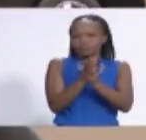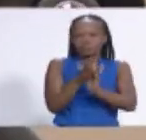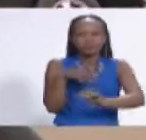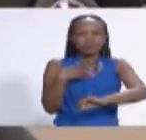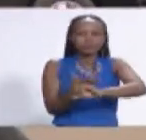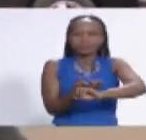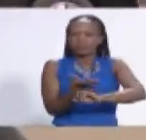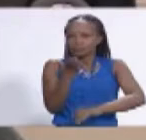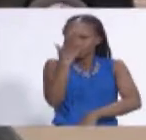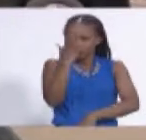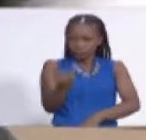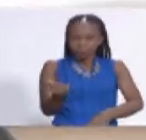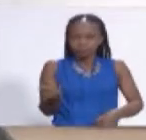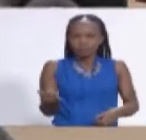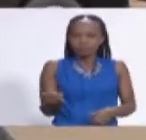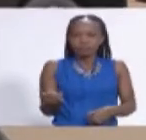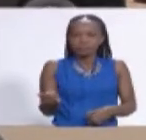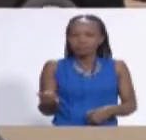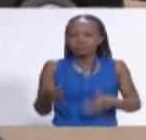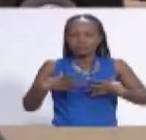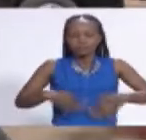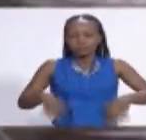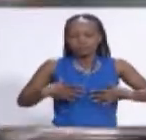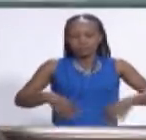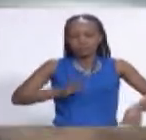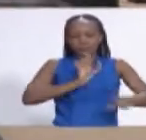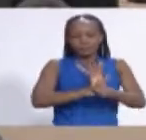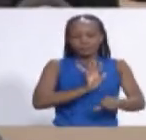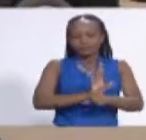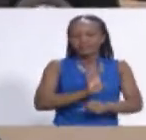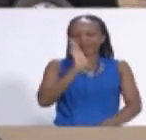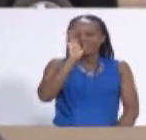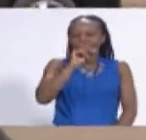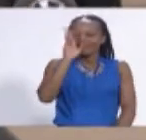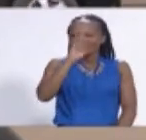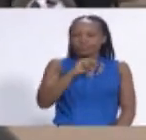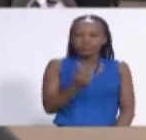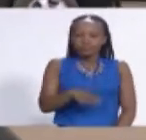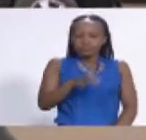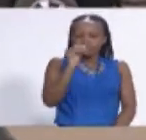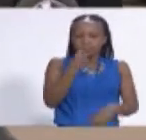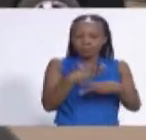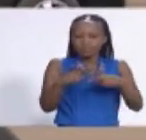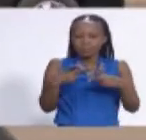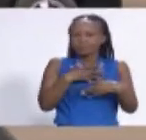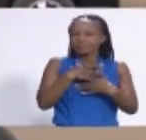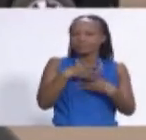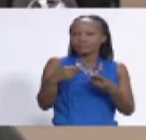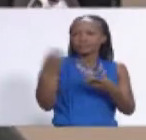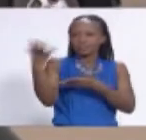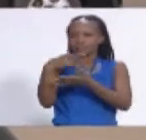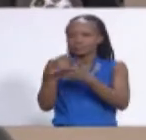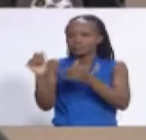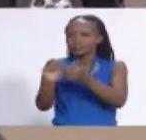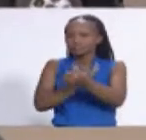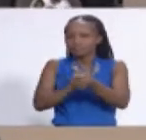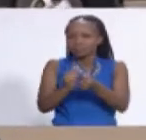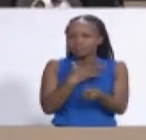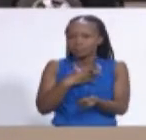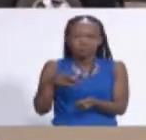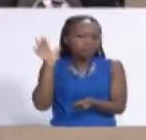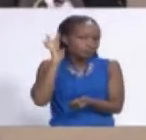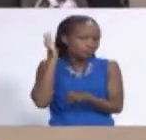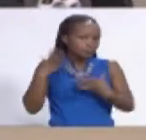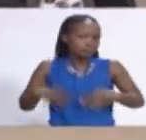sana. Maana watu wetu hapa wako na mchezo sana. Hawasukuli kama ni kitu inaweza lete madhara. Na vile tunasikia ije